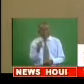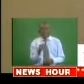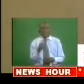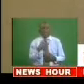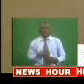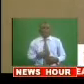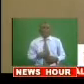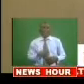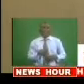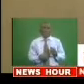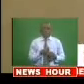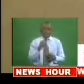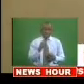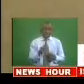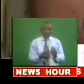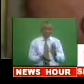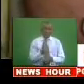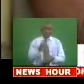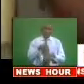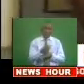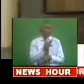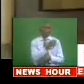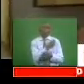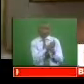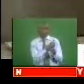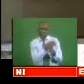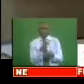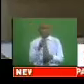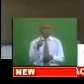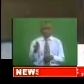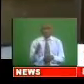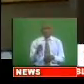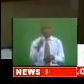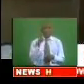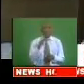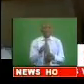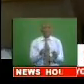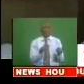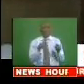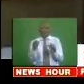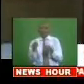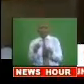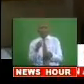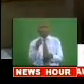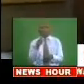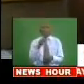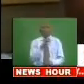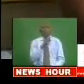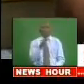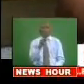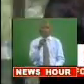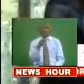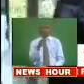was softening. She therefore took her to a hospital in the Volta region, after which she was transferred to the Kolebu Teaching Hospital